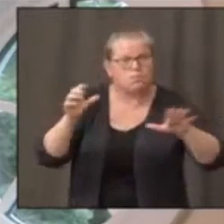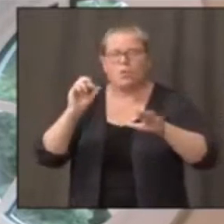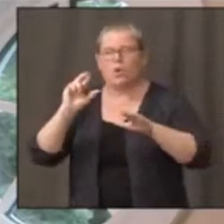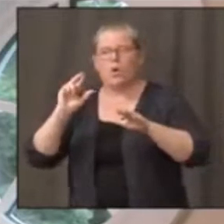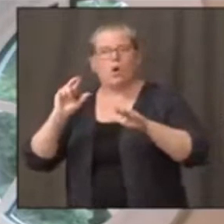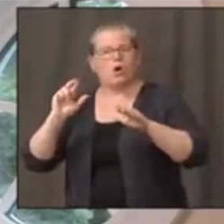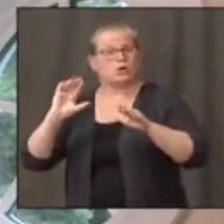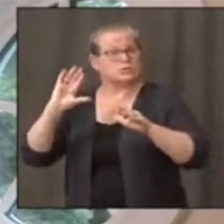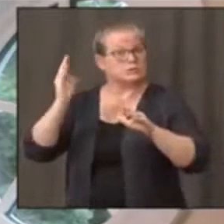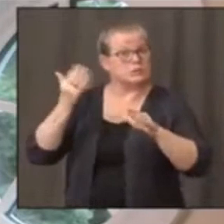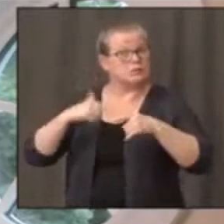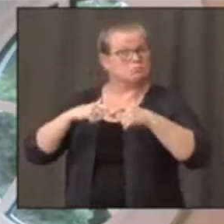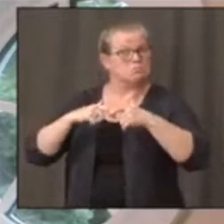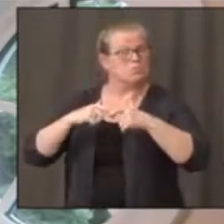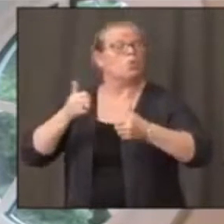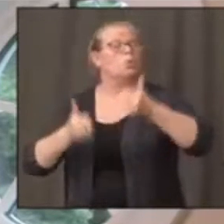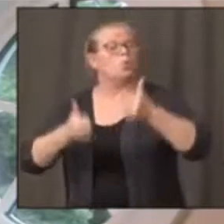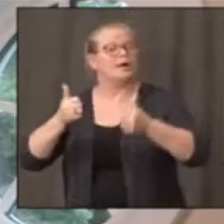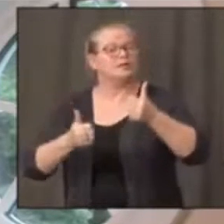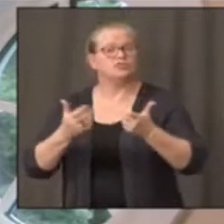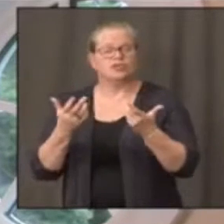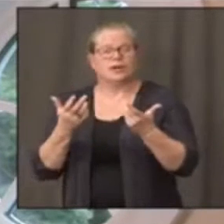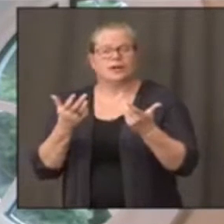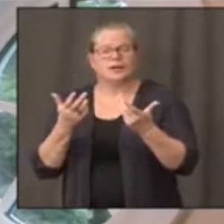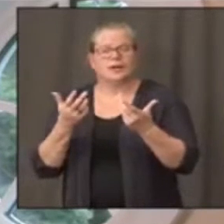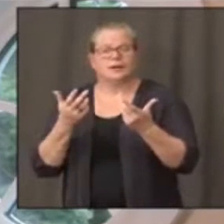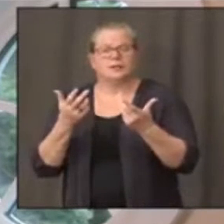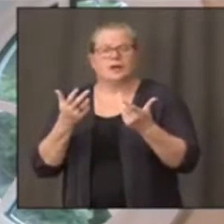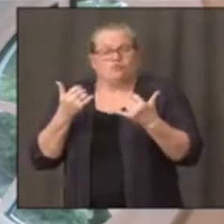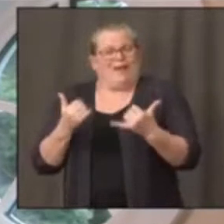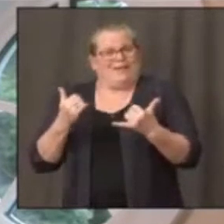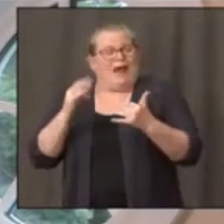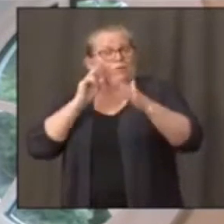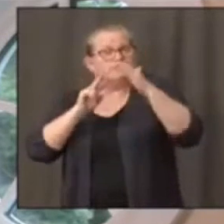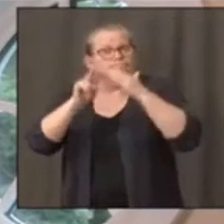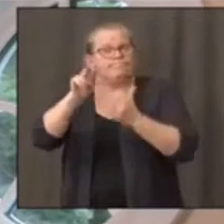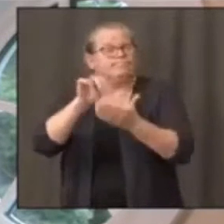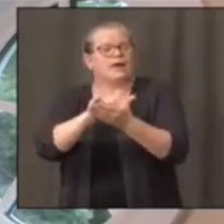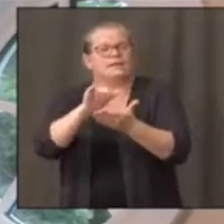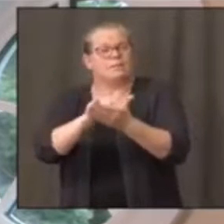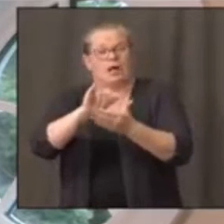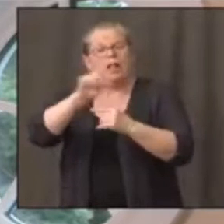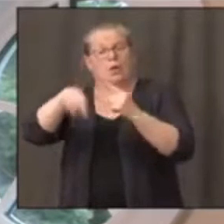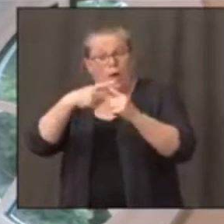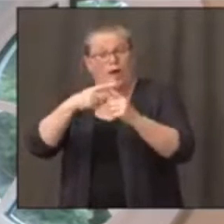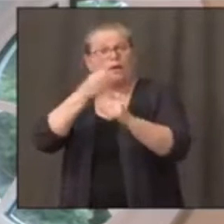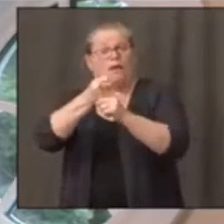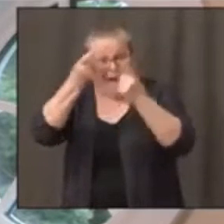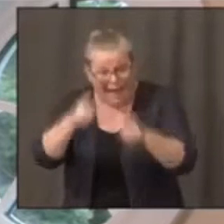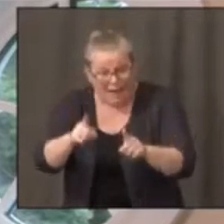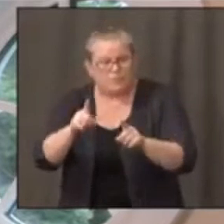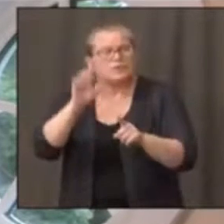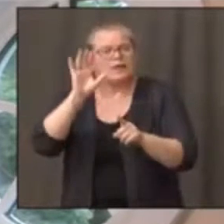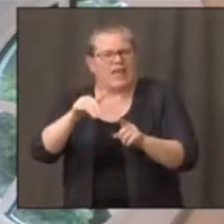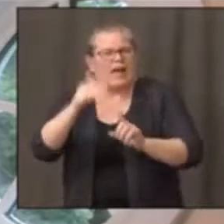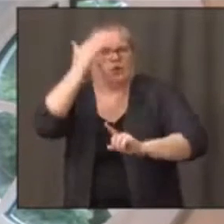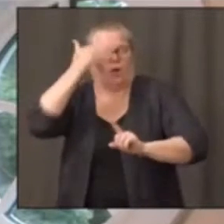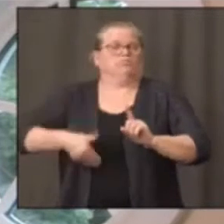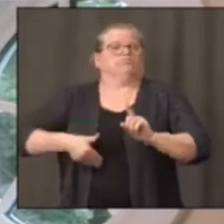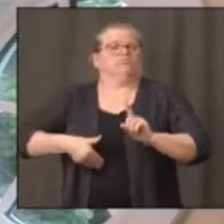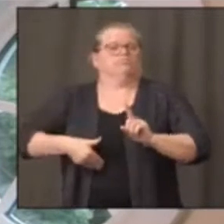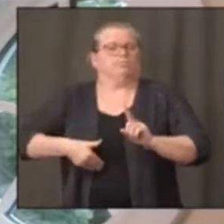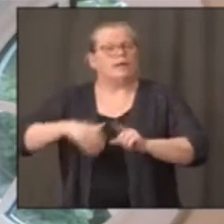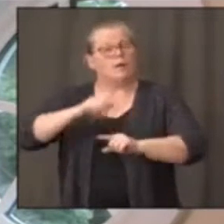that we're going to know it when we see it. But I think if there are outbreaks in the state, outbreaks in the local community, that would be a point at which I